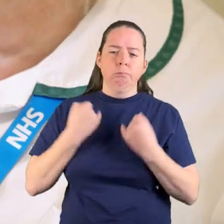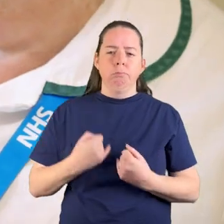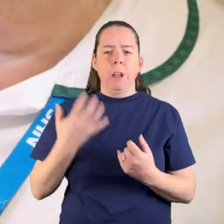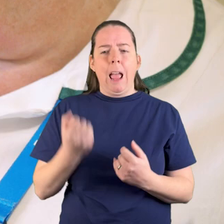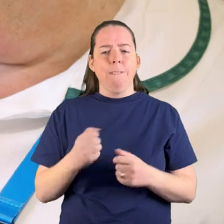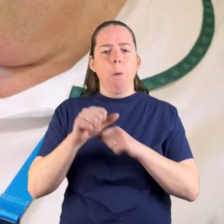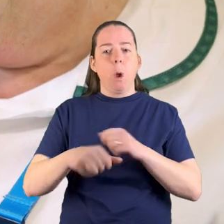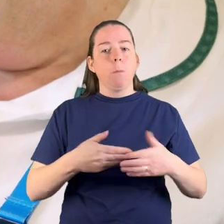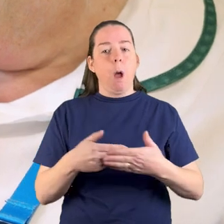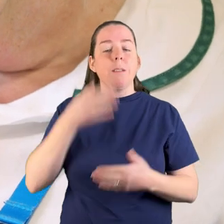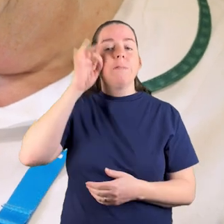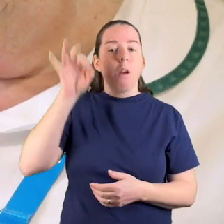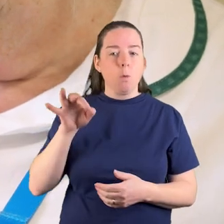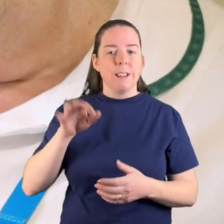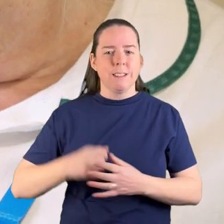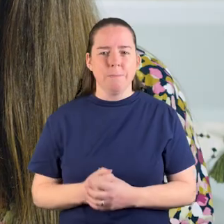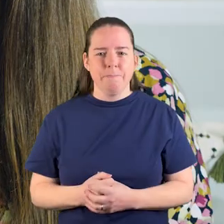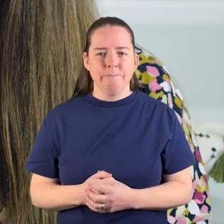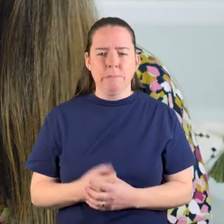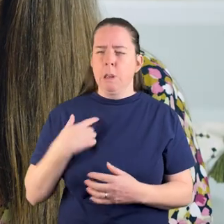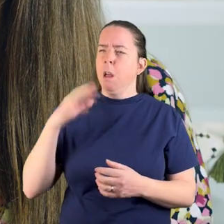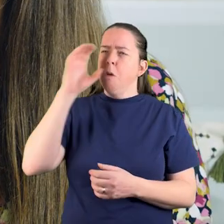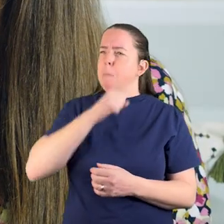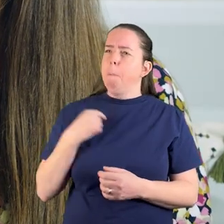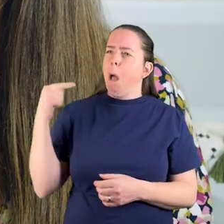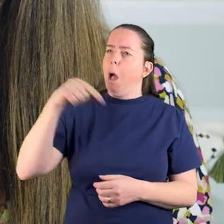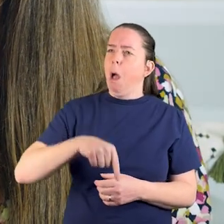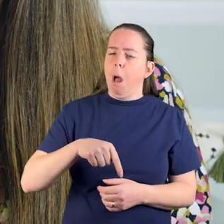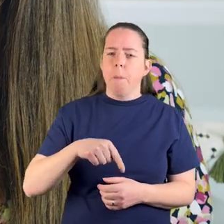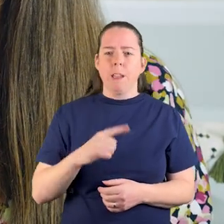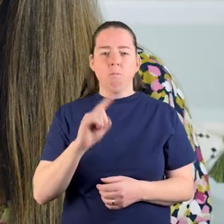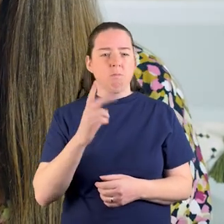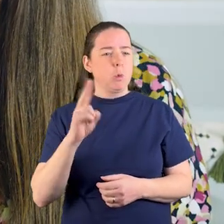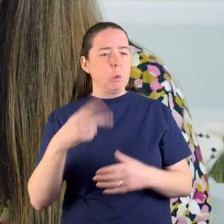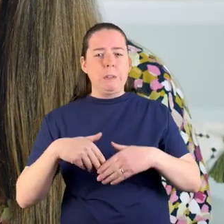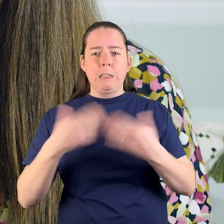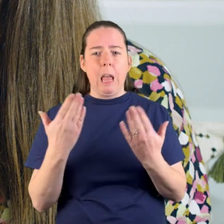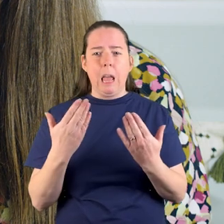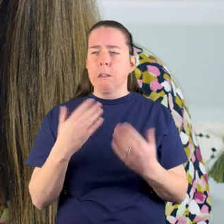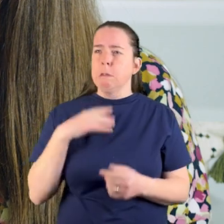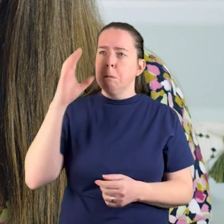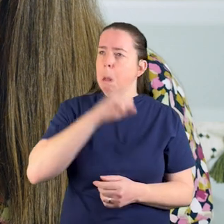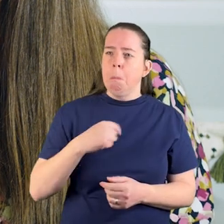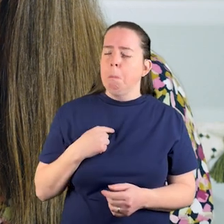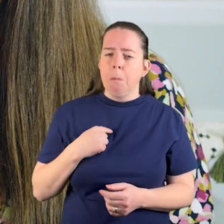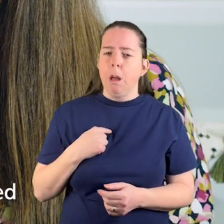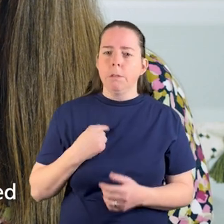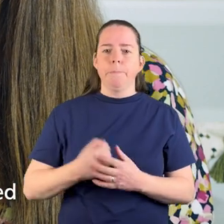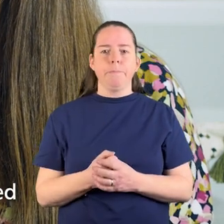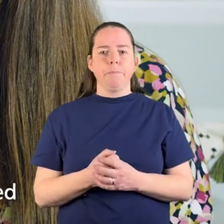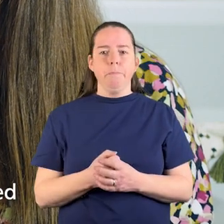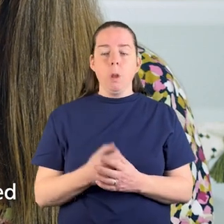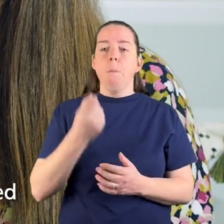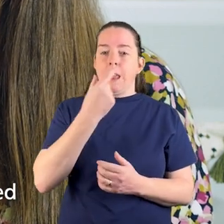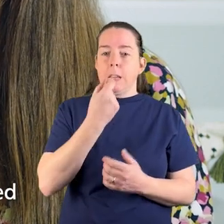with postpartum psychosis. I don't actually remember coming here. I don't remember perhaps the first couple of days. It was